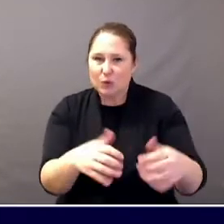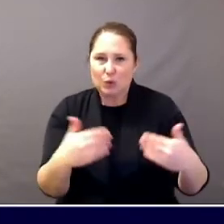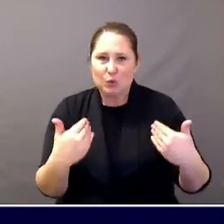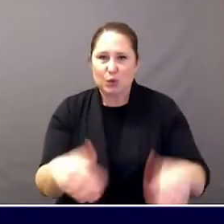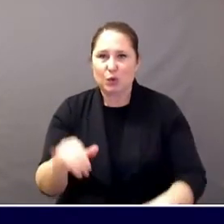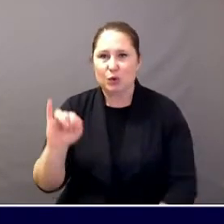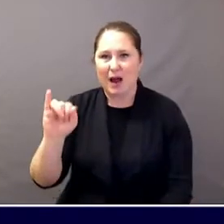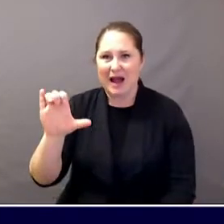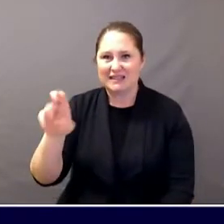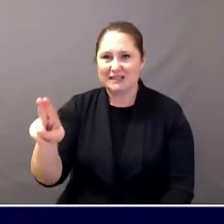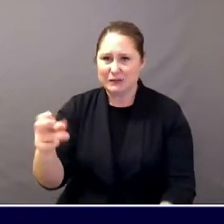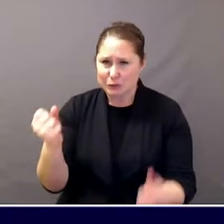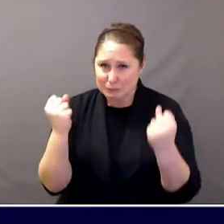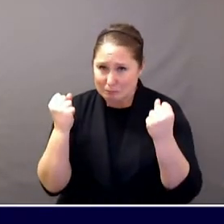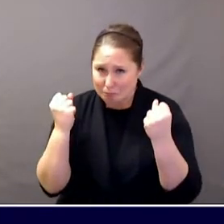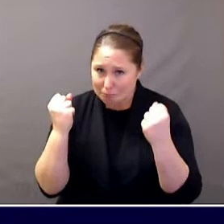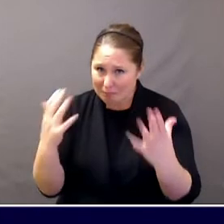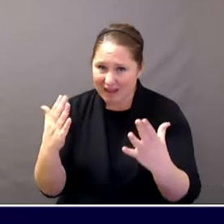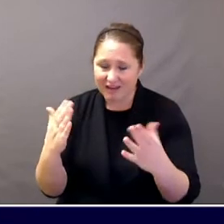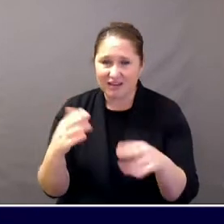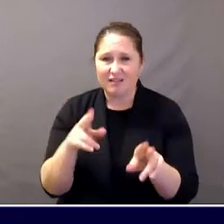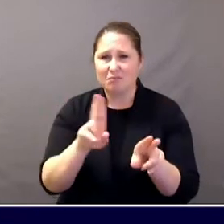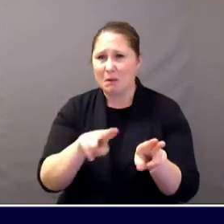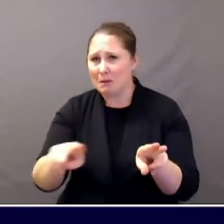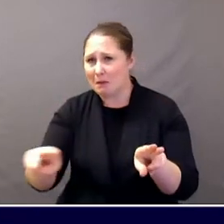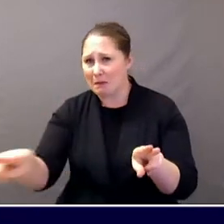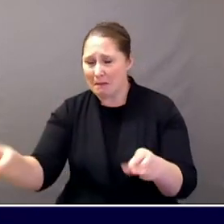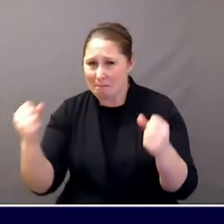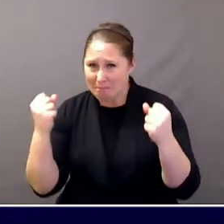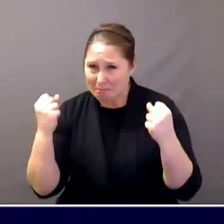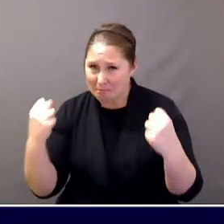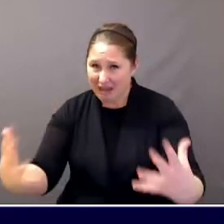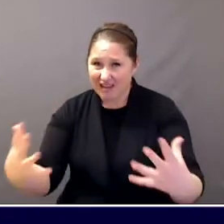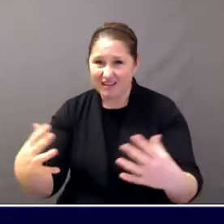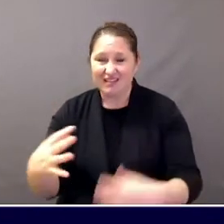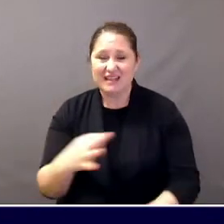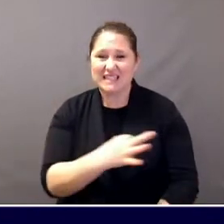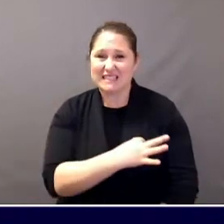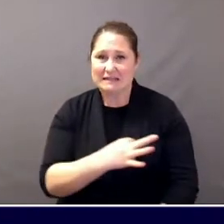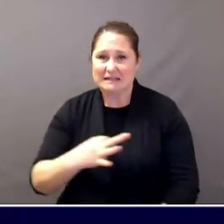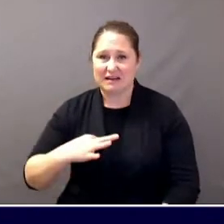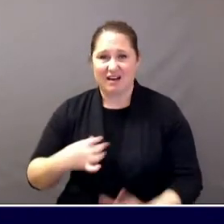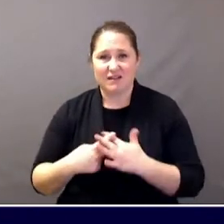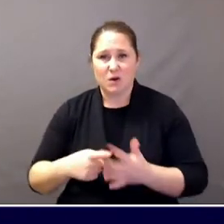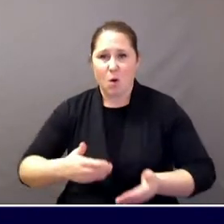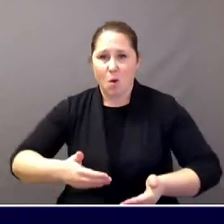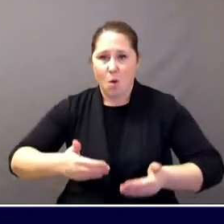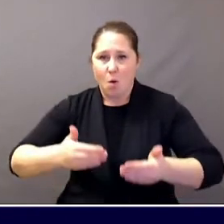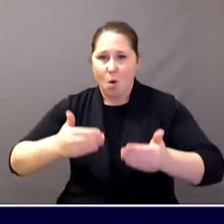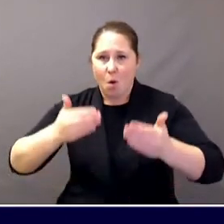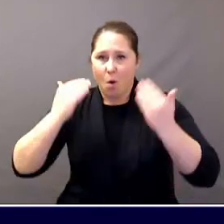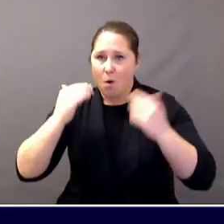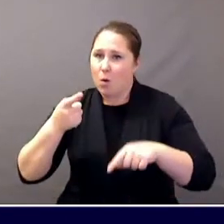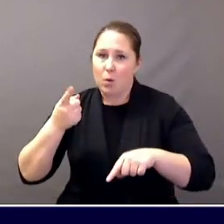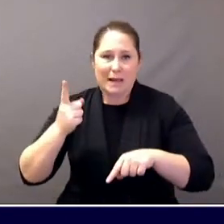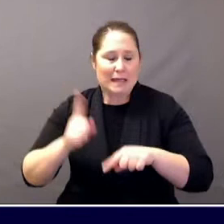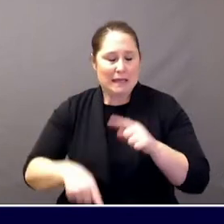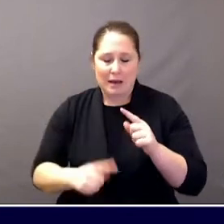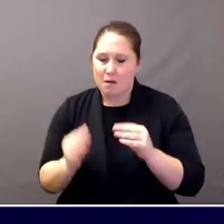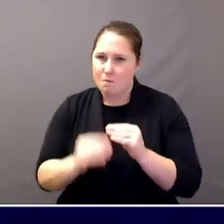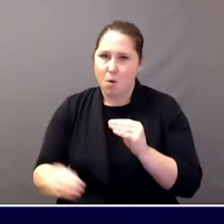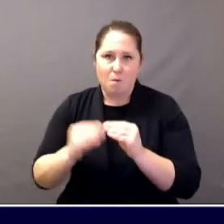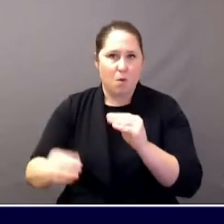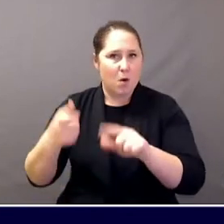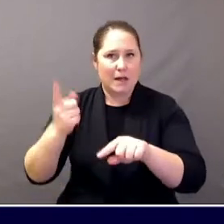ICUs are getting full. Staff are getting overwhelmed. We can't keep on that path. It's up to every one of